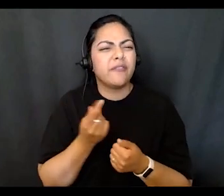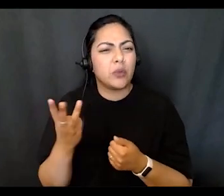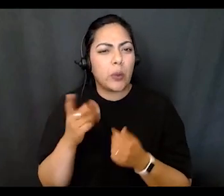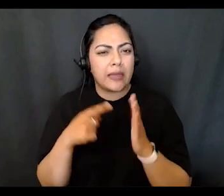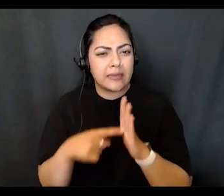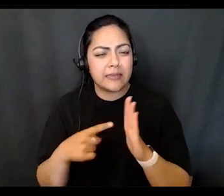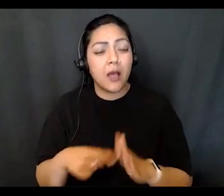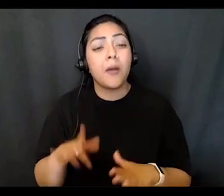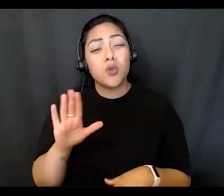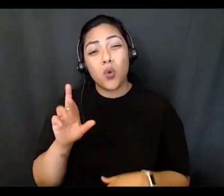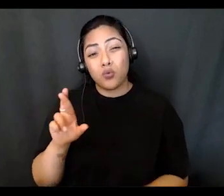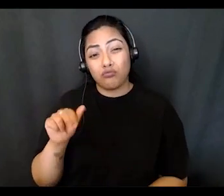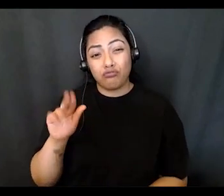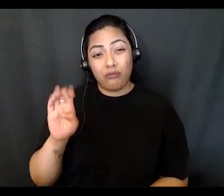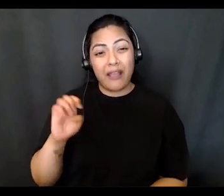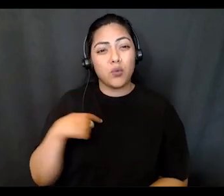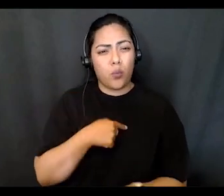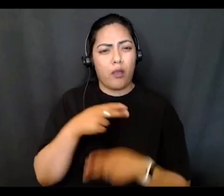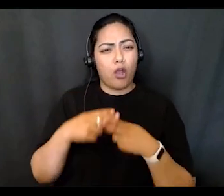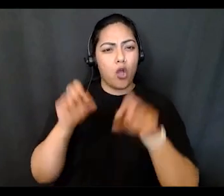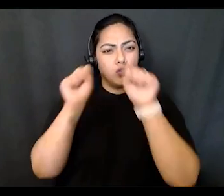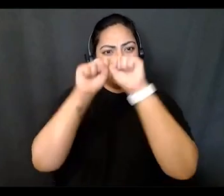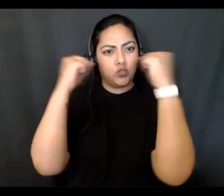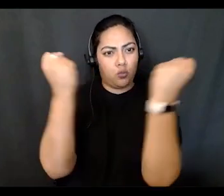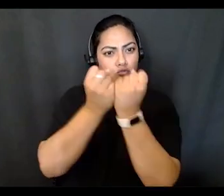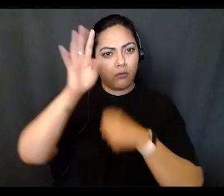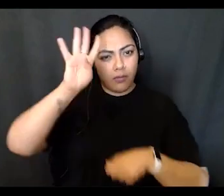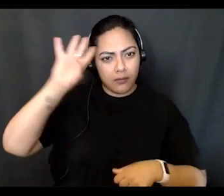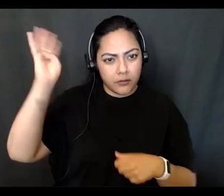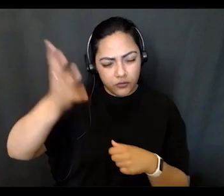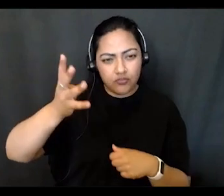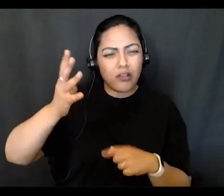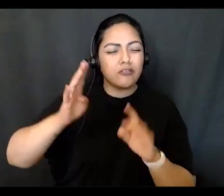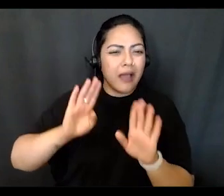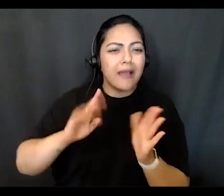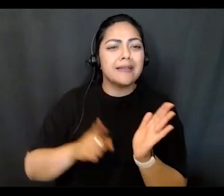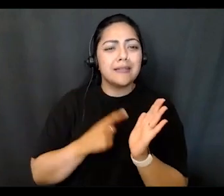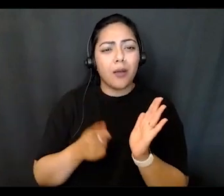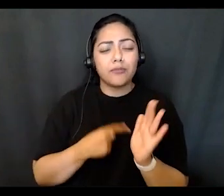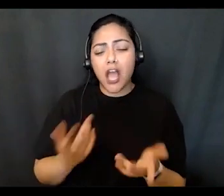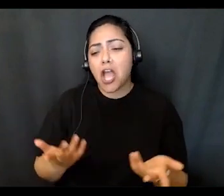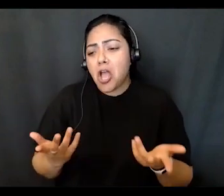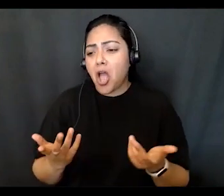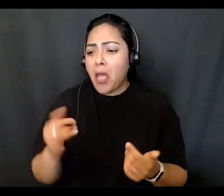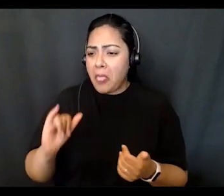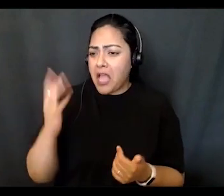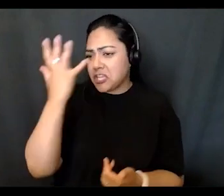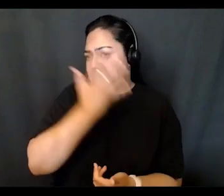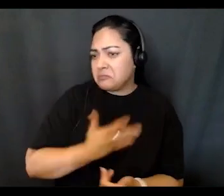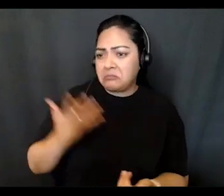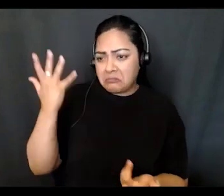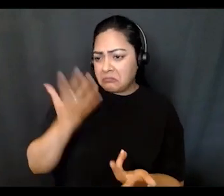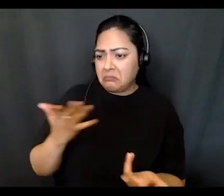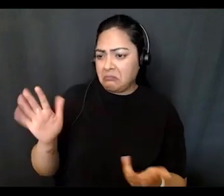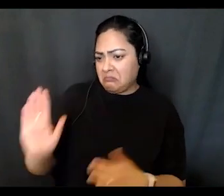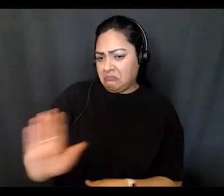about race as a social construction, we sometimes take it for granted that you're what you are, right? And